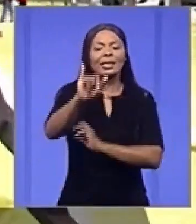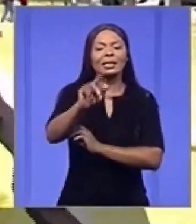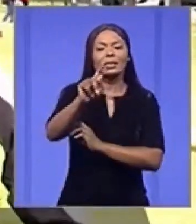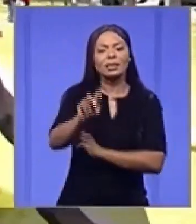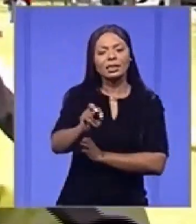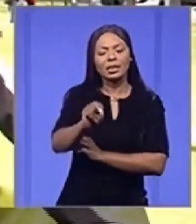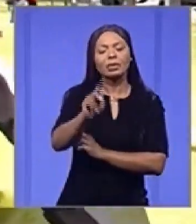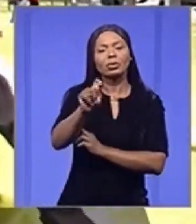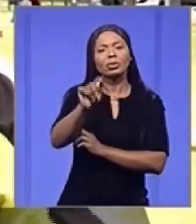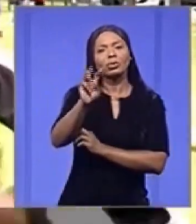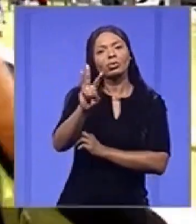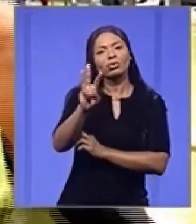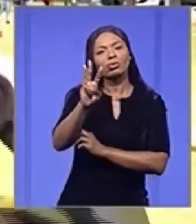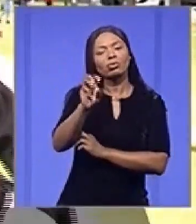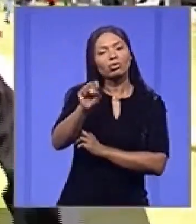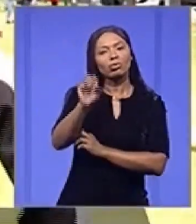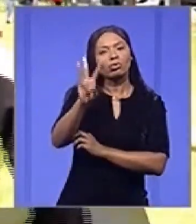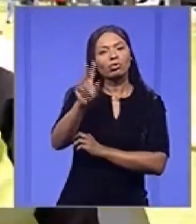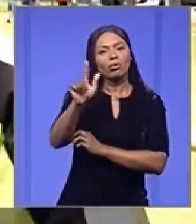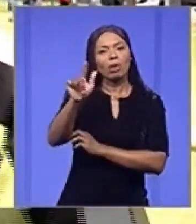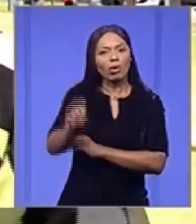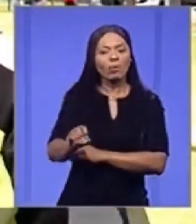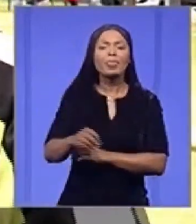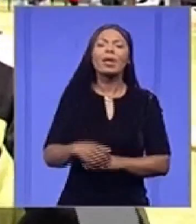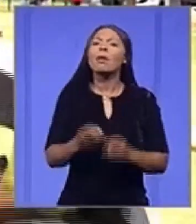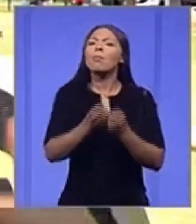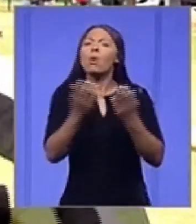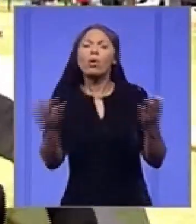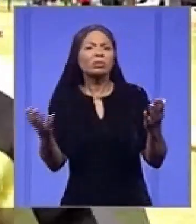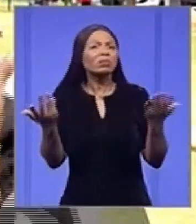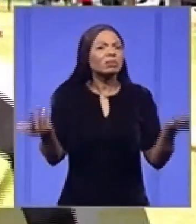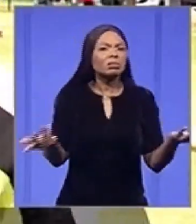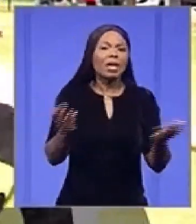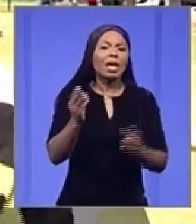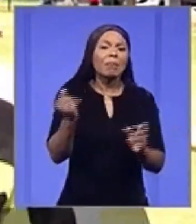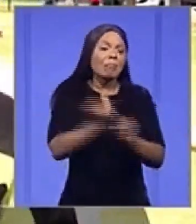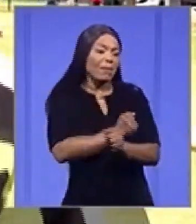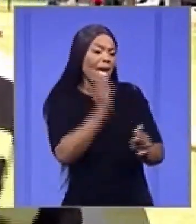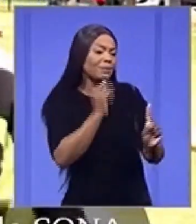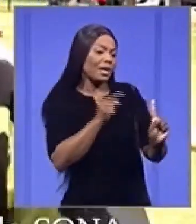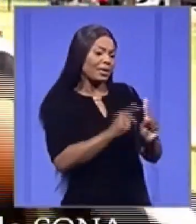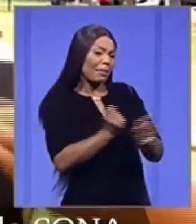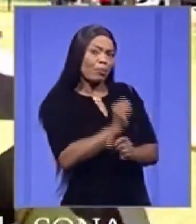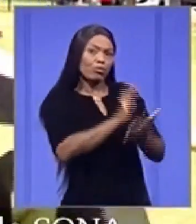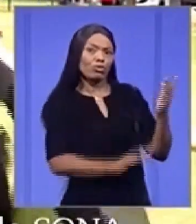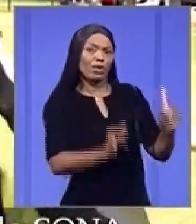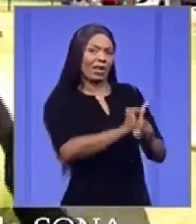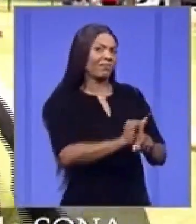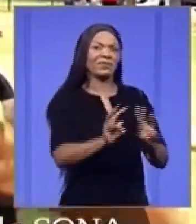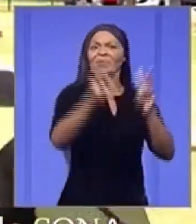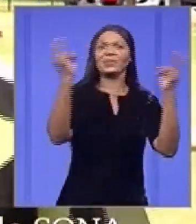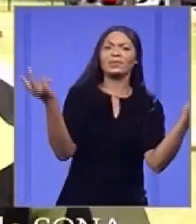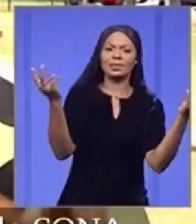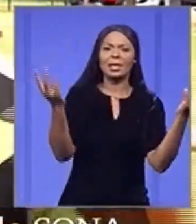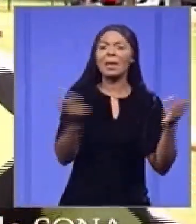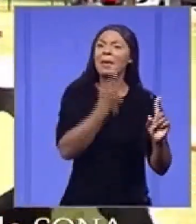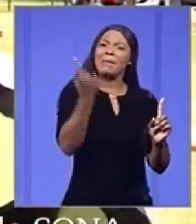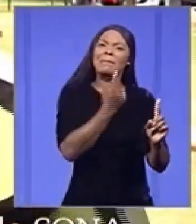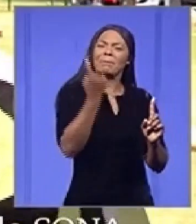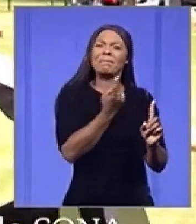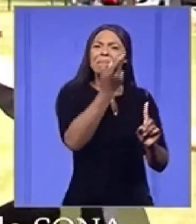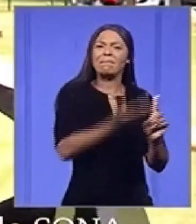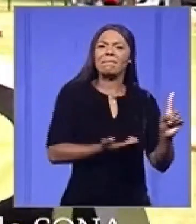the students or young people haven't experienced what Tintswalo has experienced, you know. They maybe on one end they